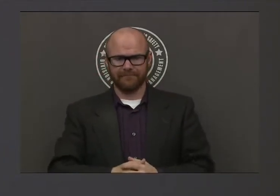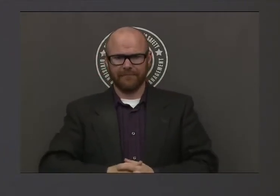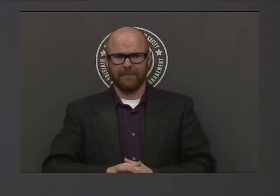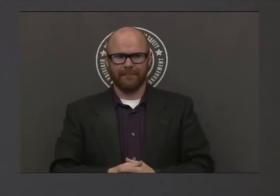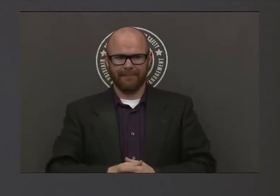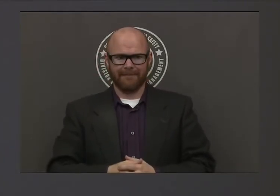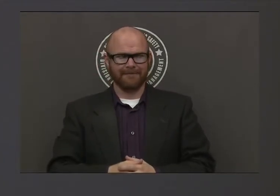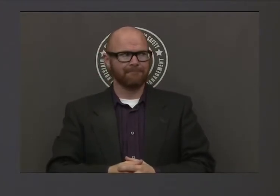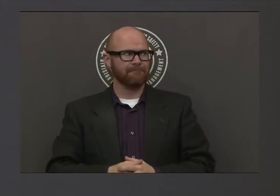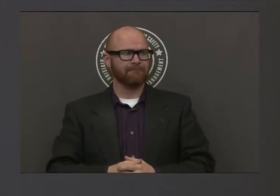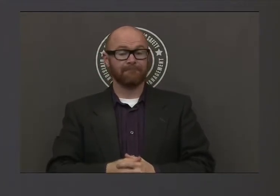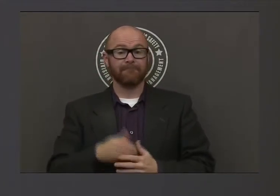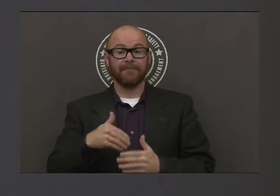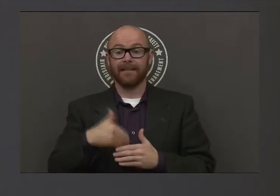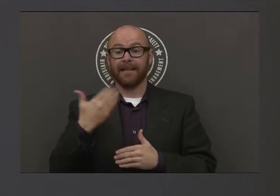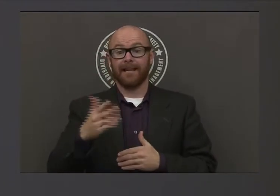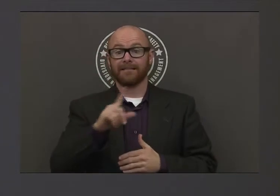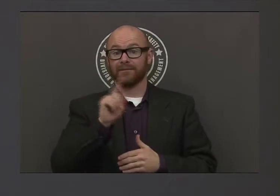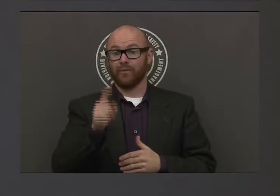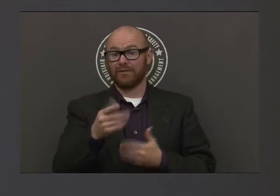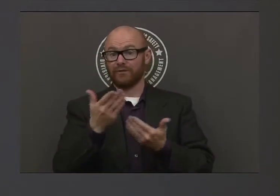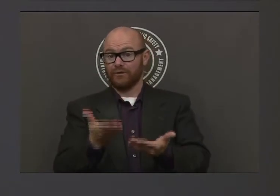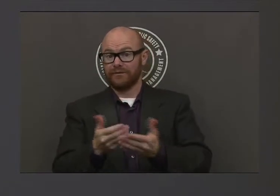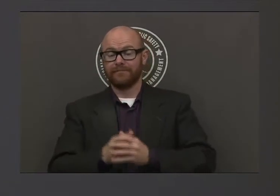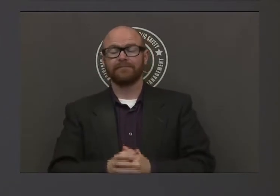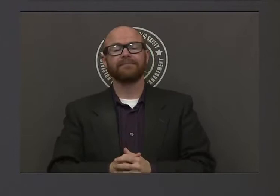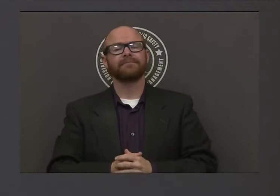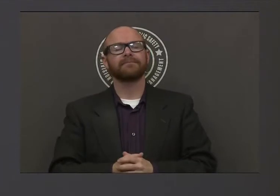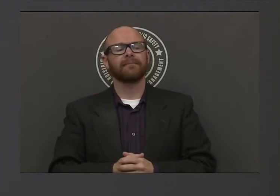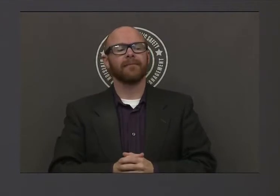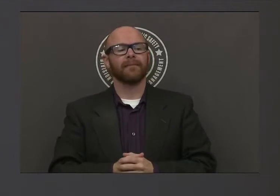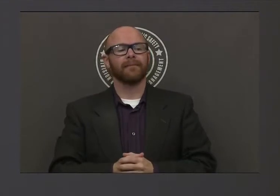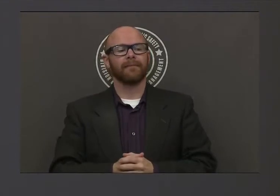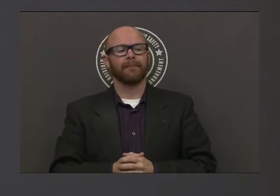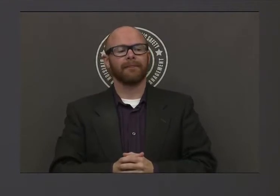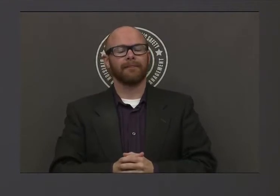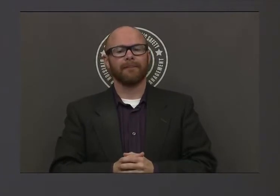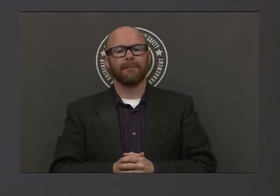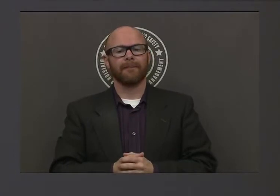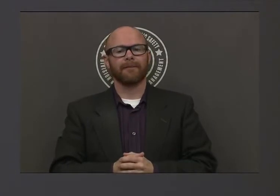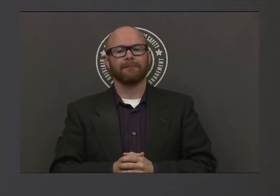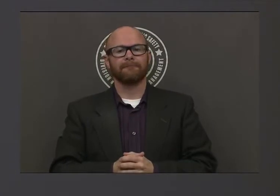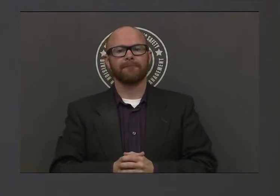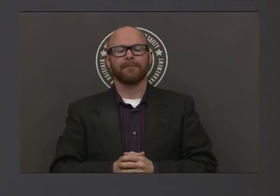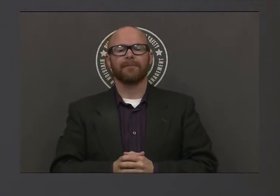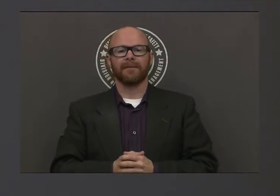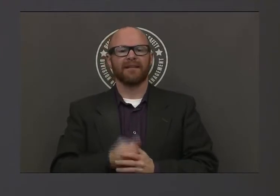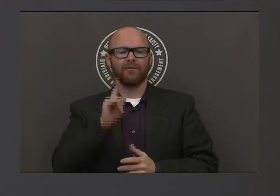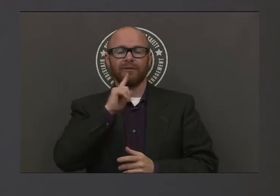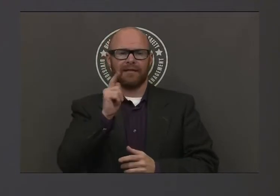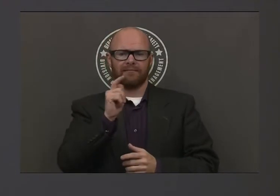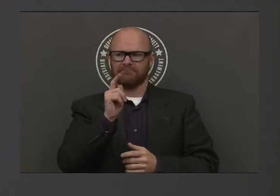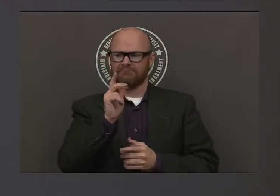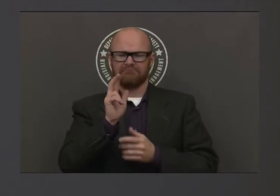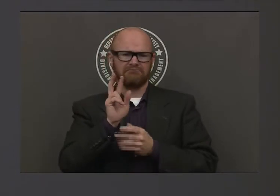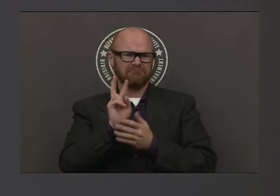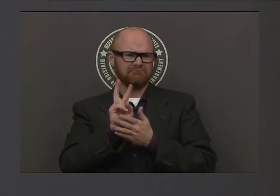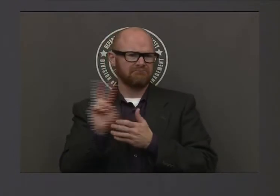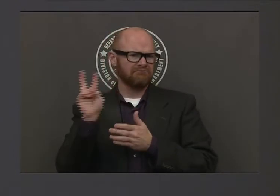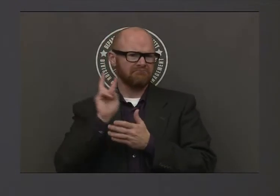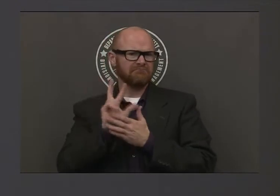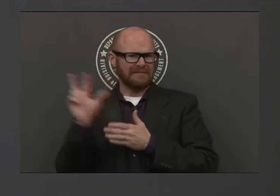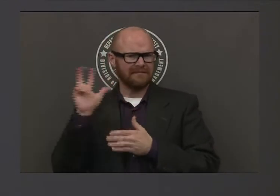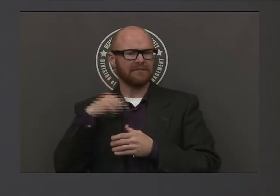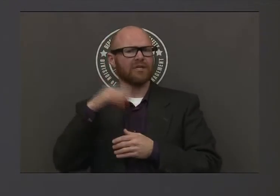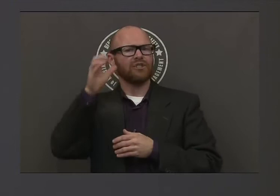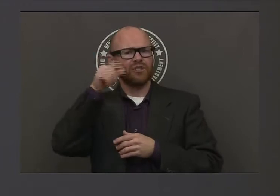Next question. Hi, this is Erin from the Trib. A couple of weeks ago, we heard